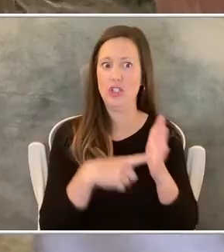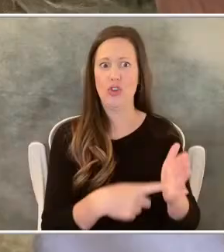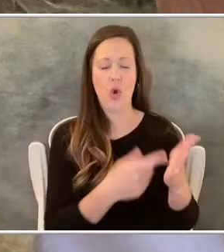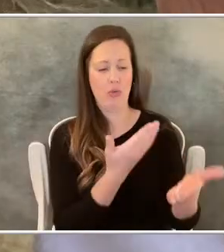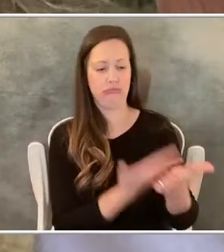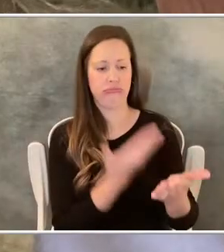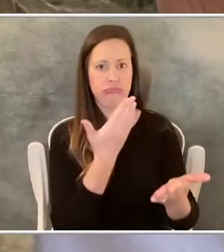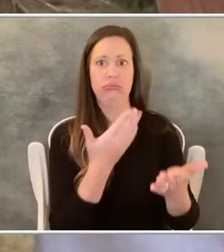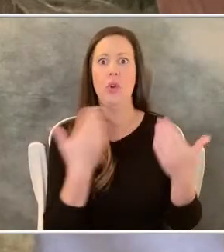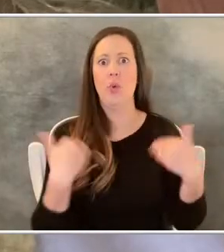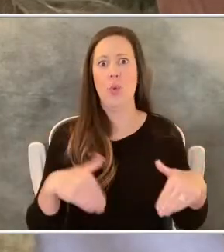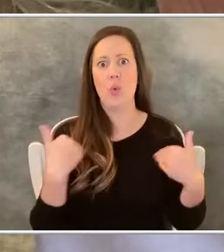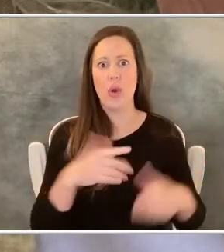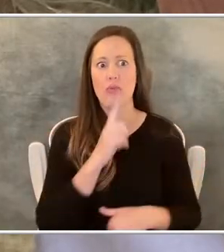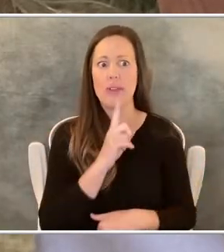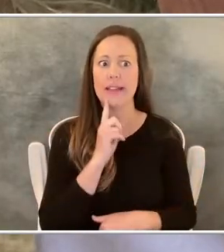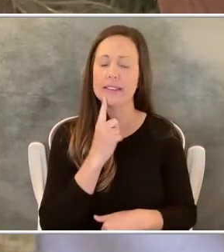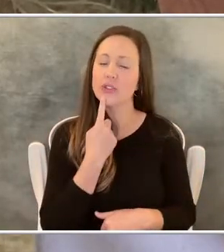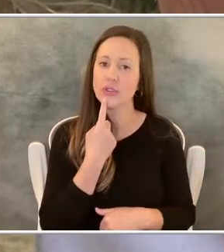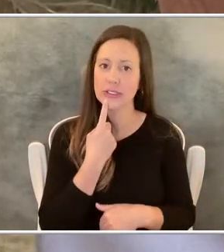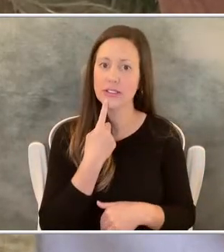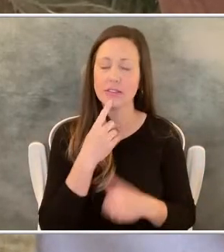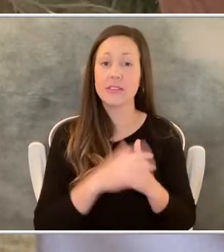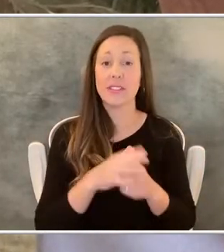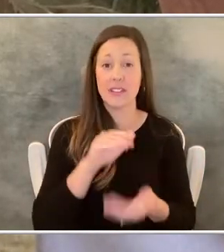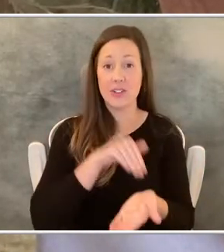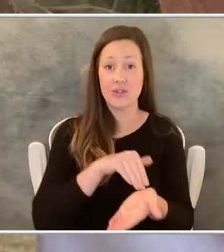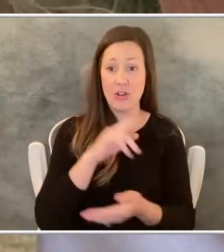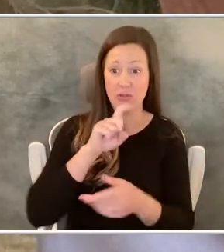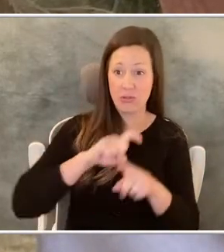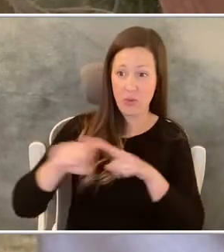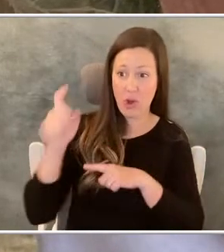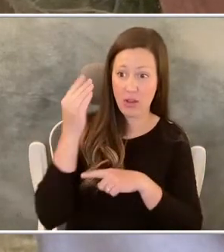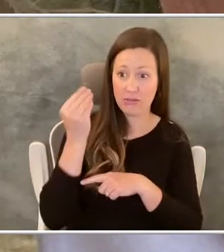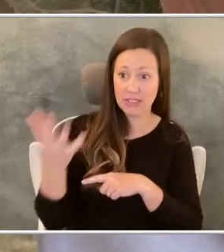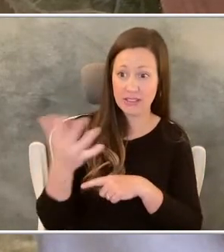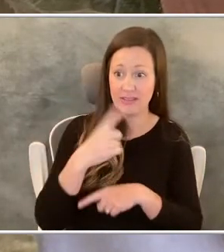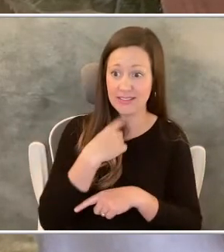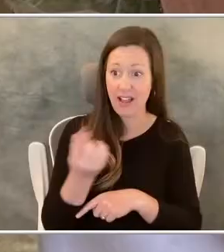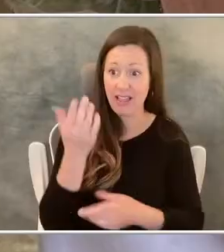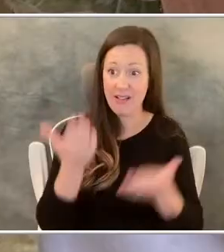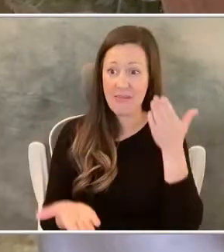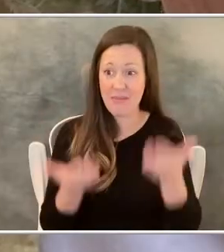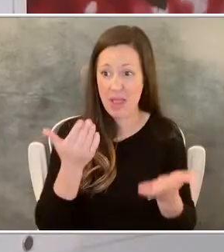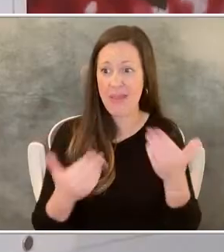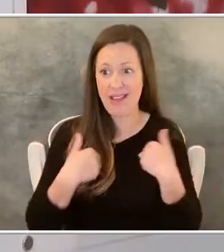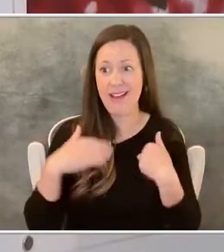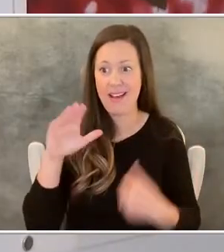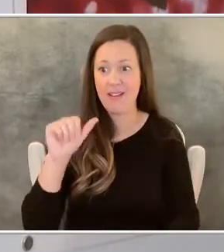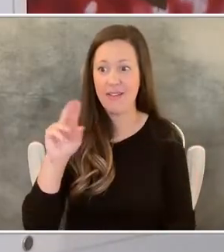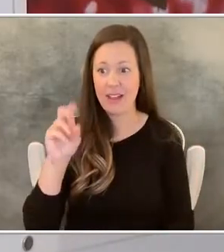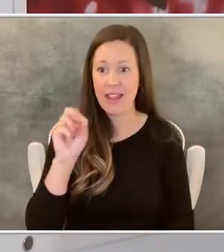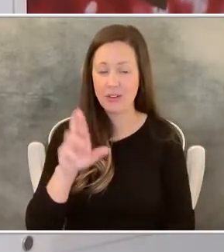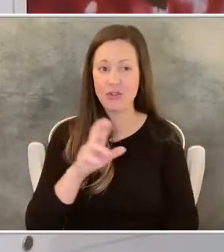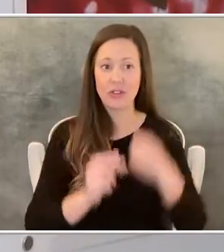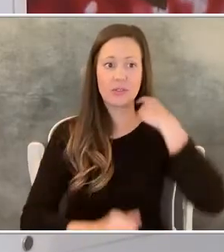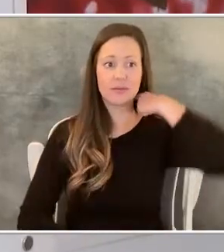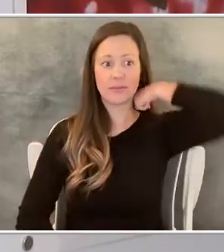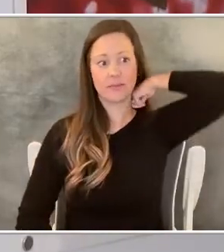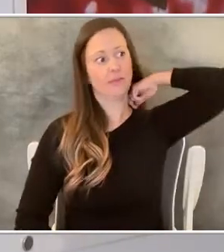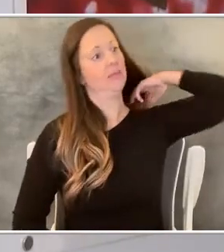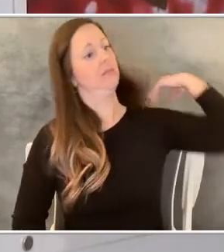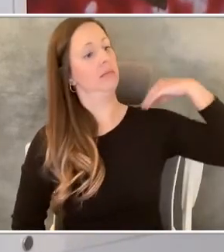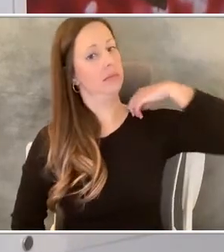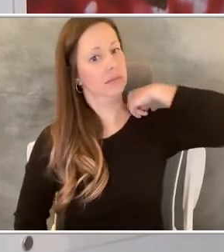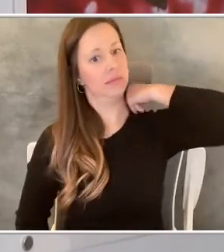routine. Her doctor called to tell her they think it might be cancer. I don't even know what a blood cancer is, and this is